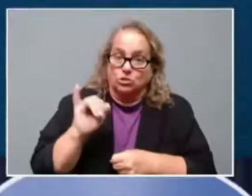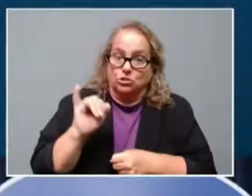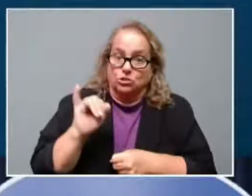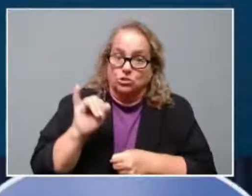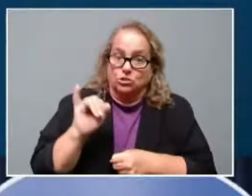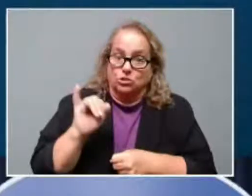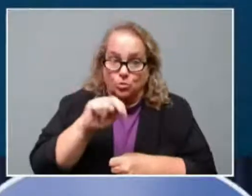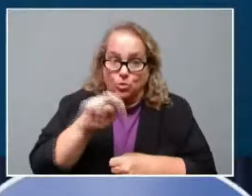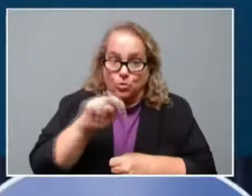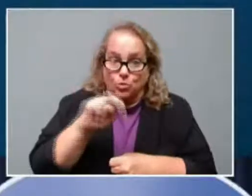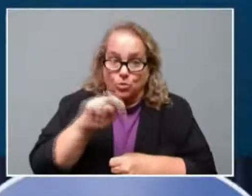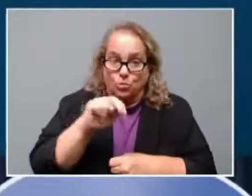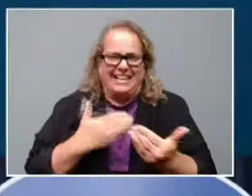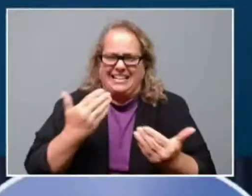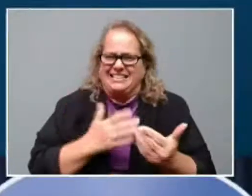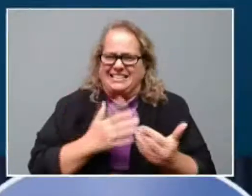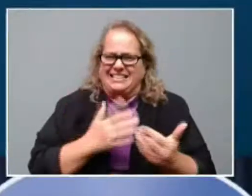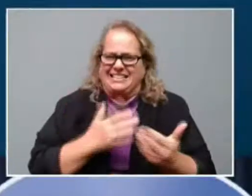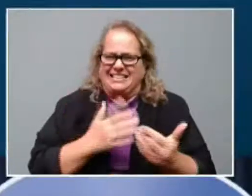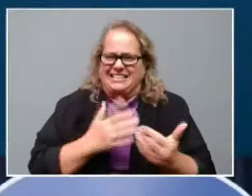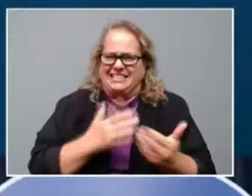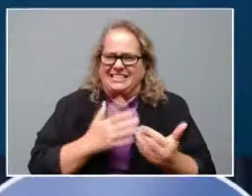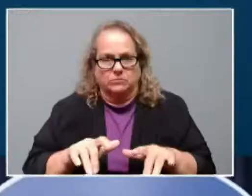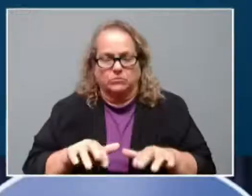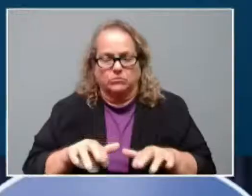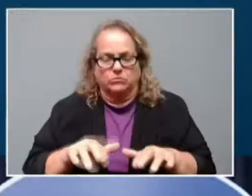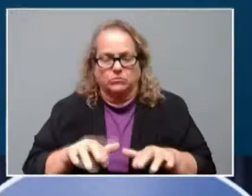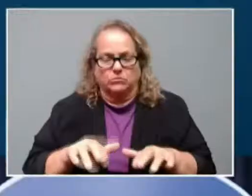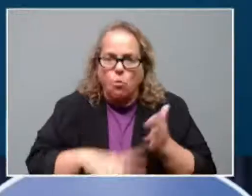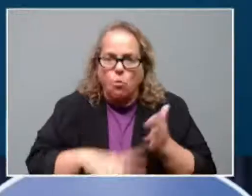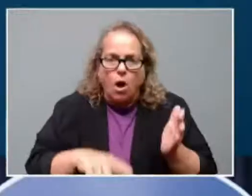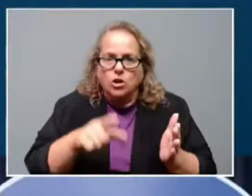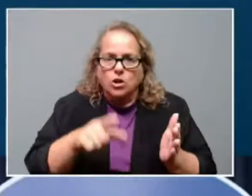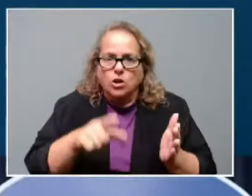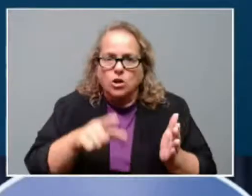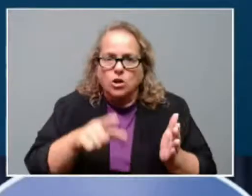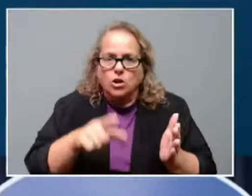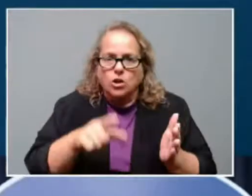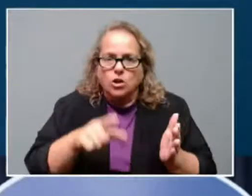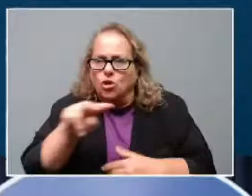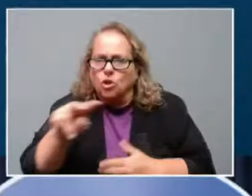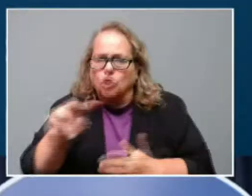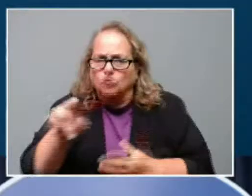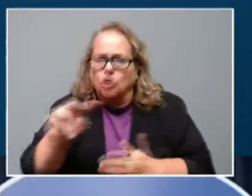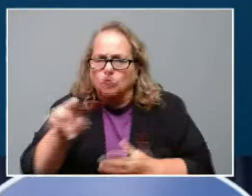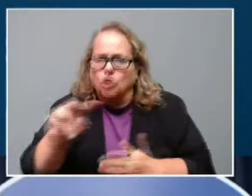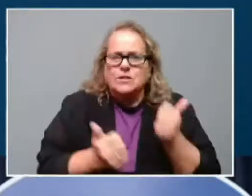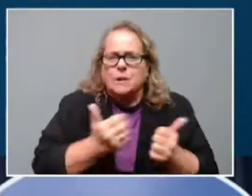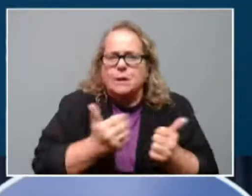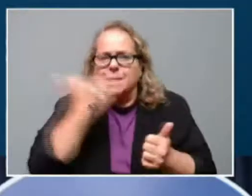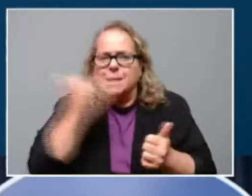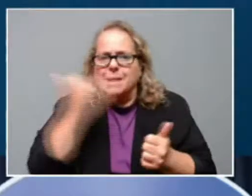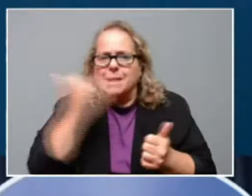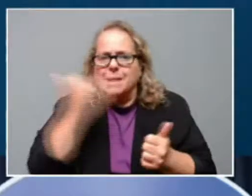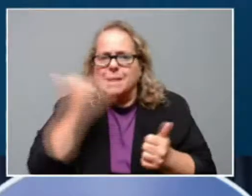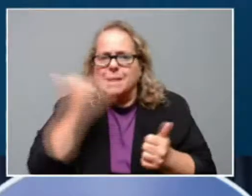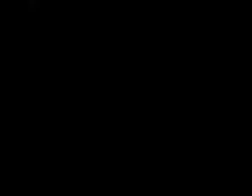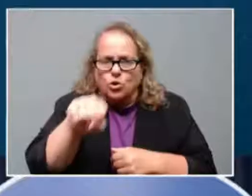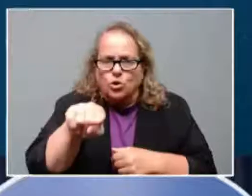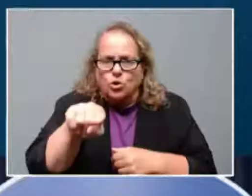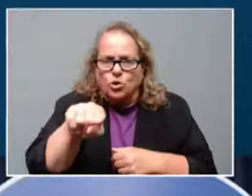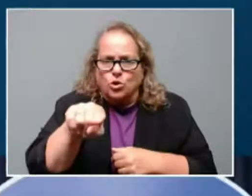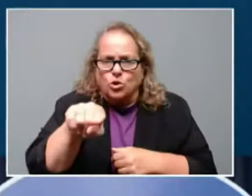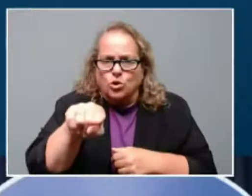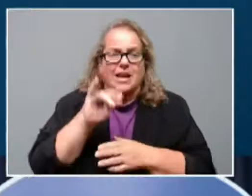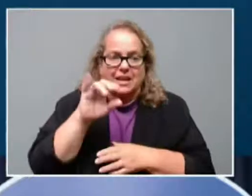see everything available to you, and you need to shop around. It's the relaunched Connect portal,